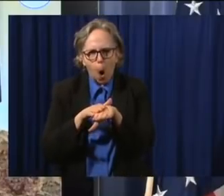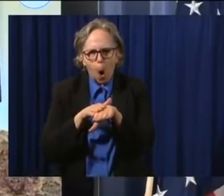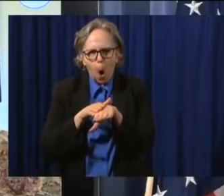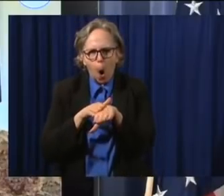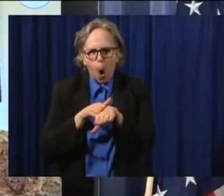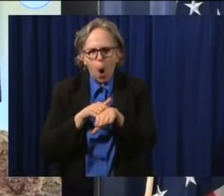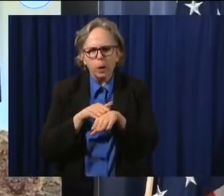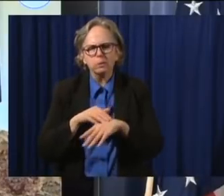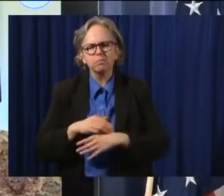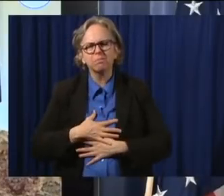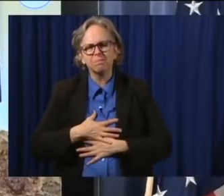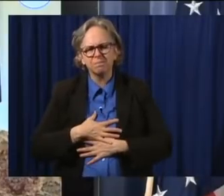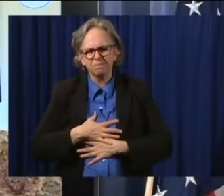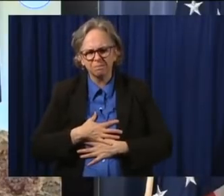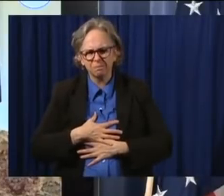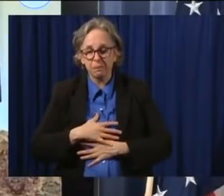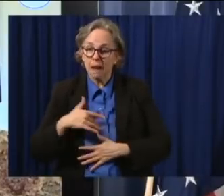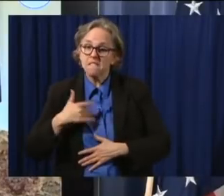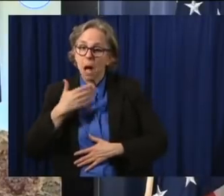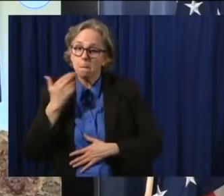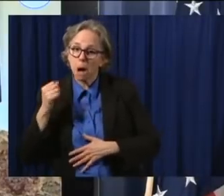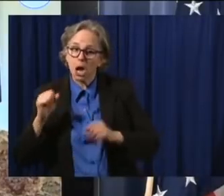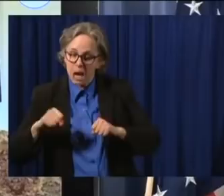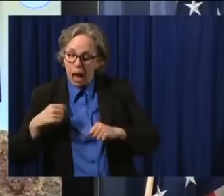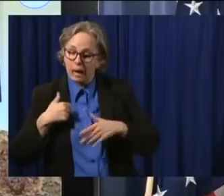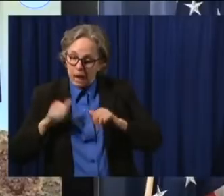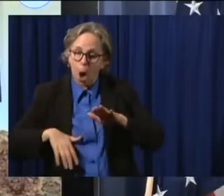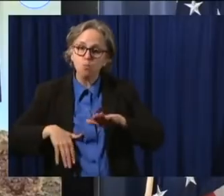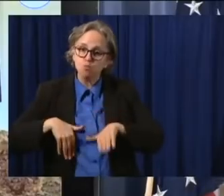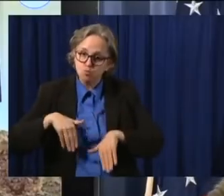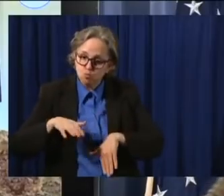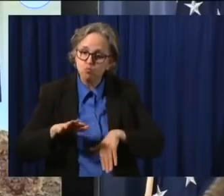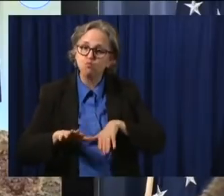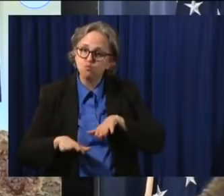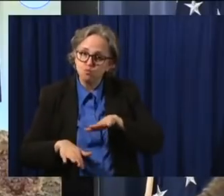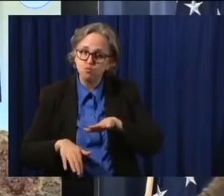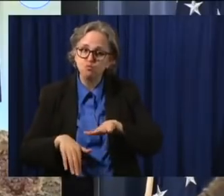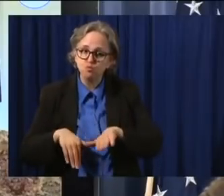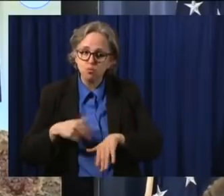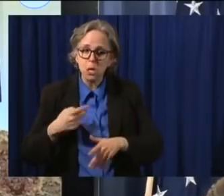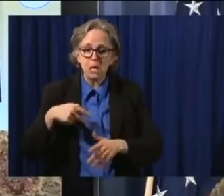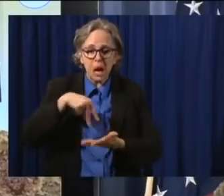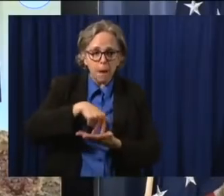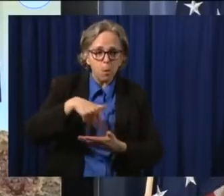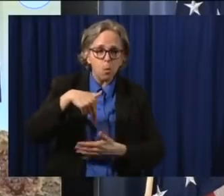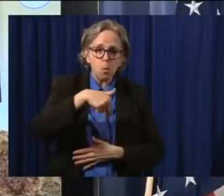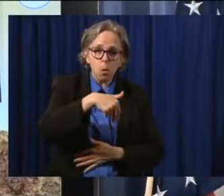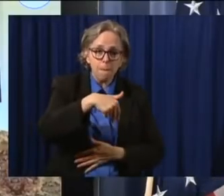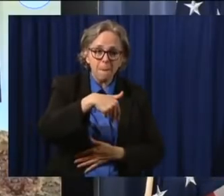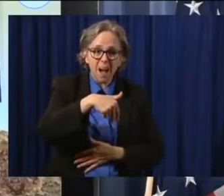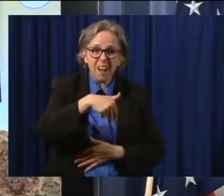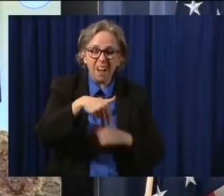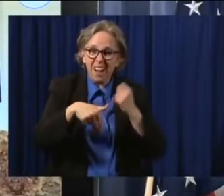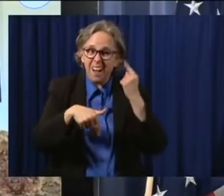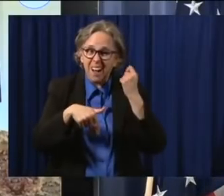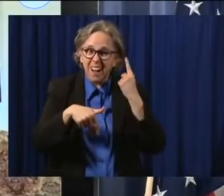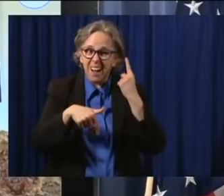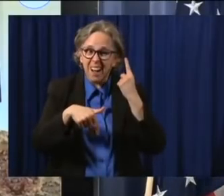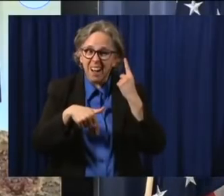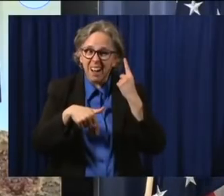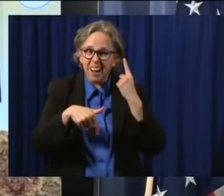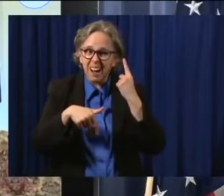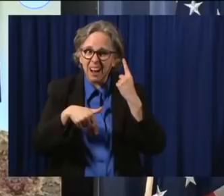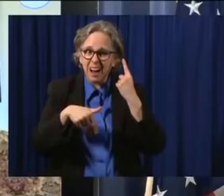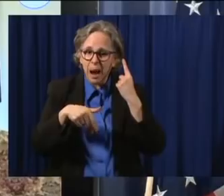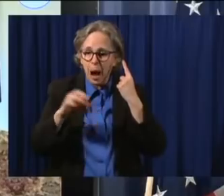I feel better. I could walk, from one room to another. I have to raise my oxygen up, but